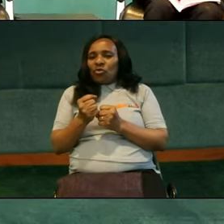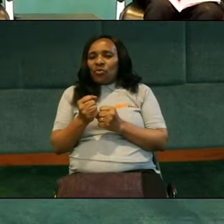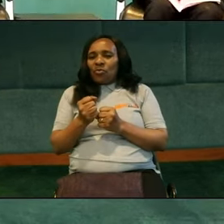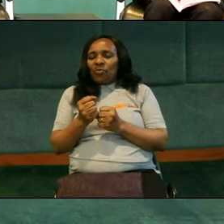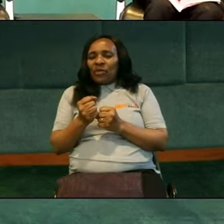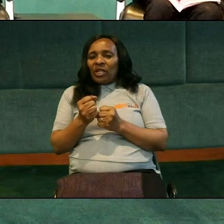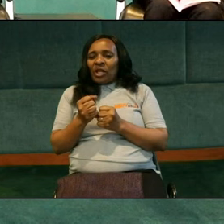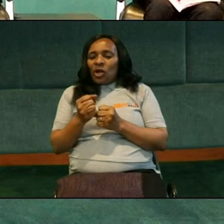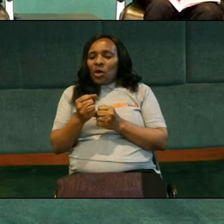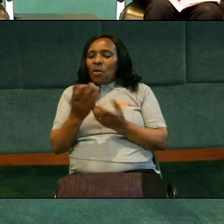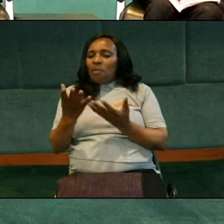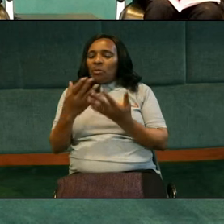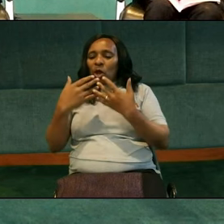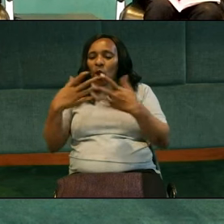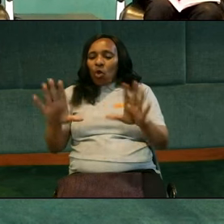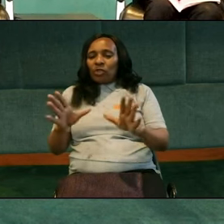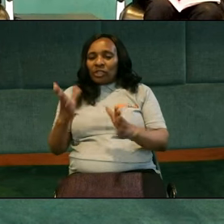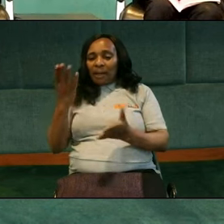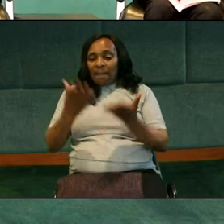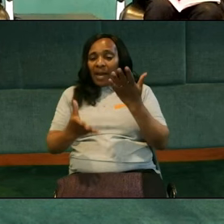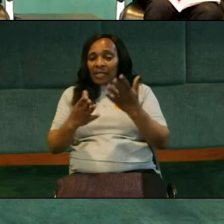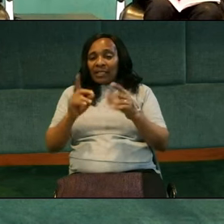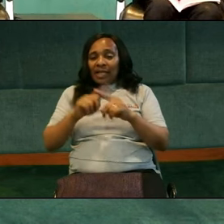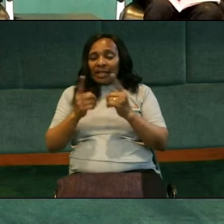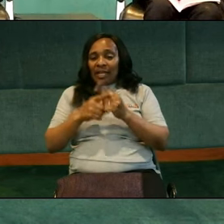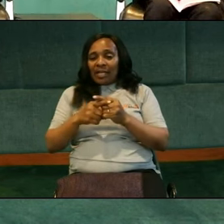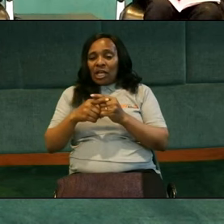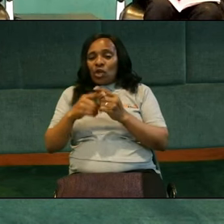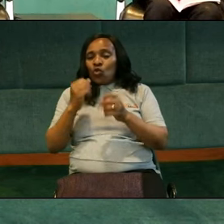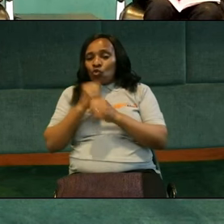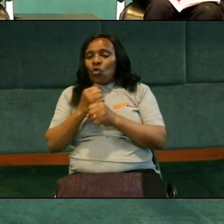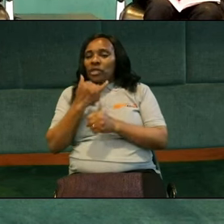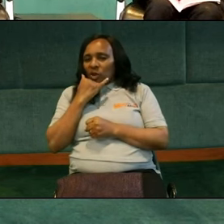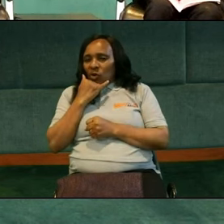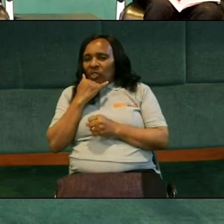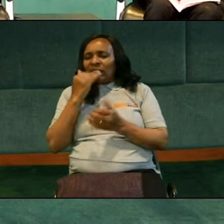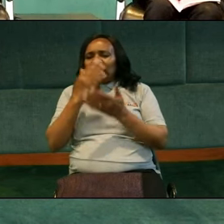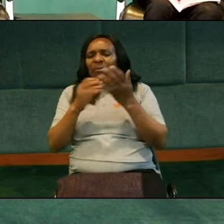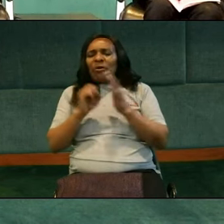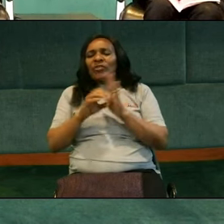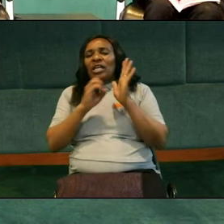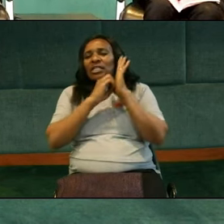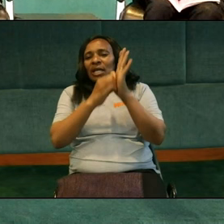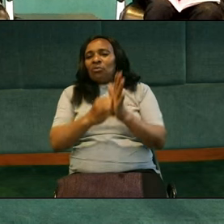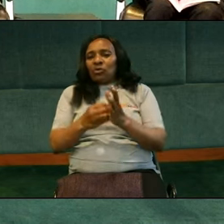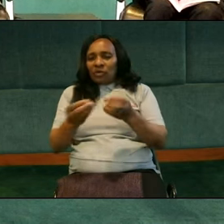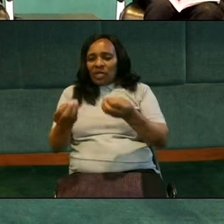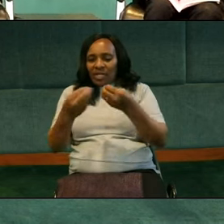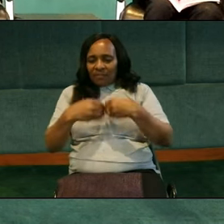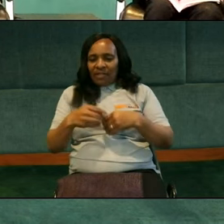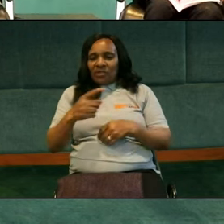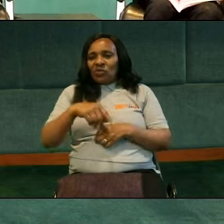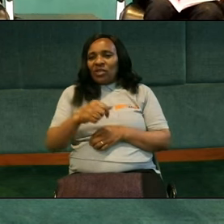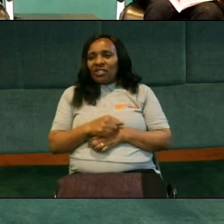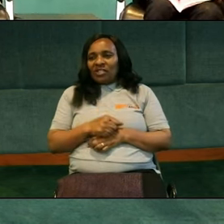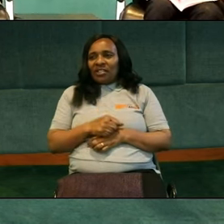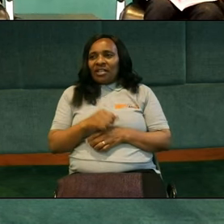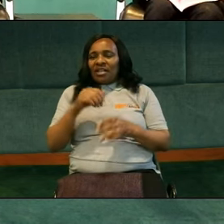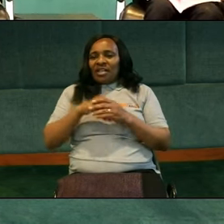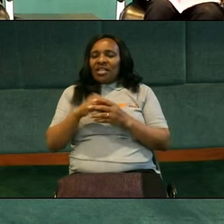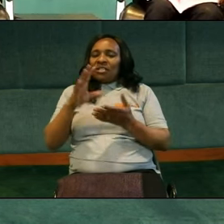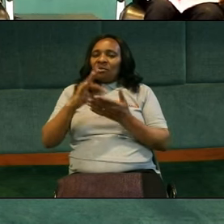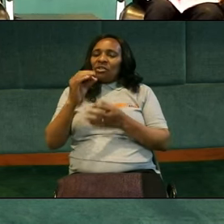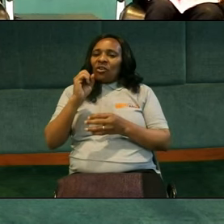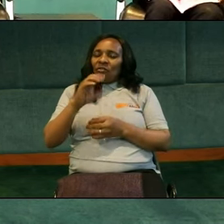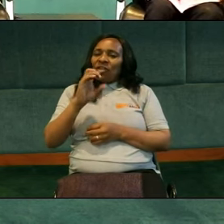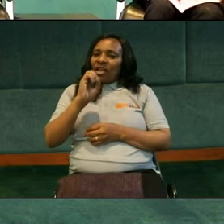as Christians. So those are some important lessons that are given to us. And in the spirit of Ezra